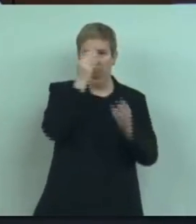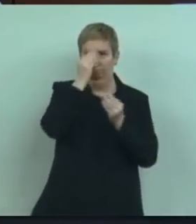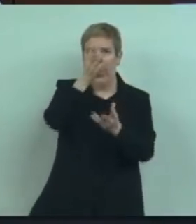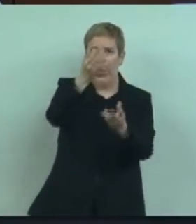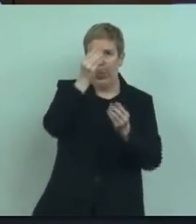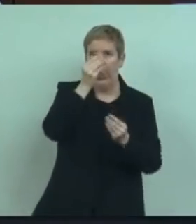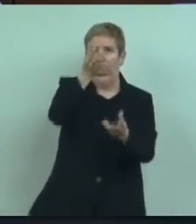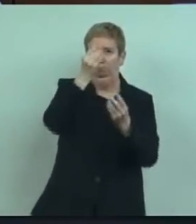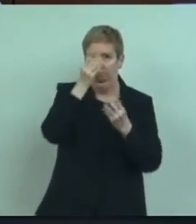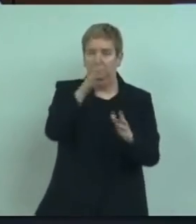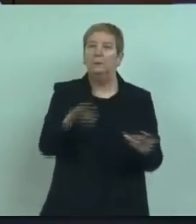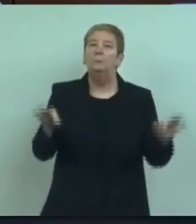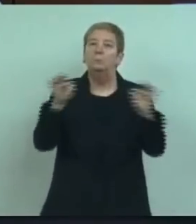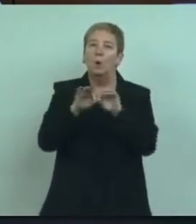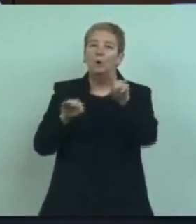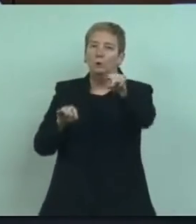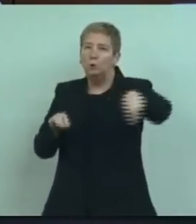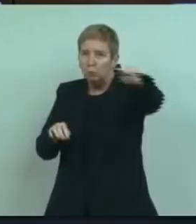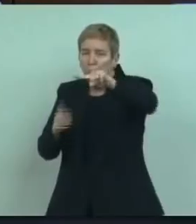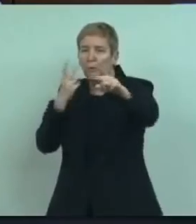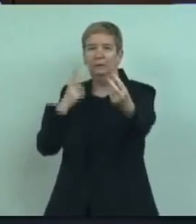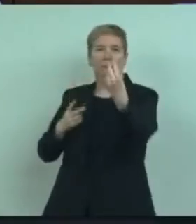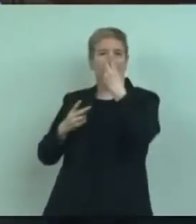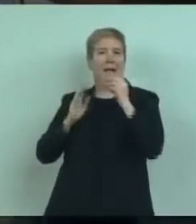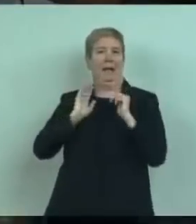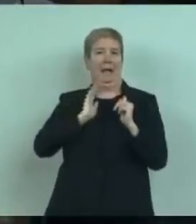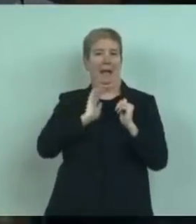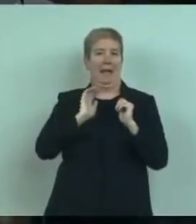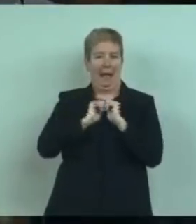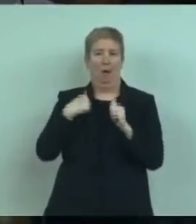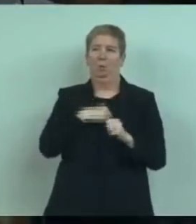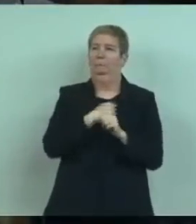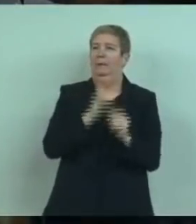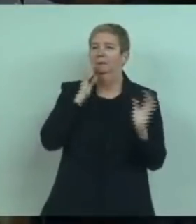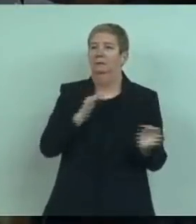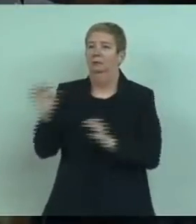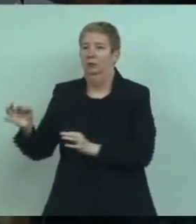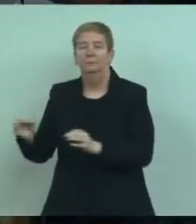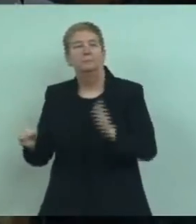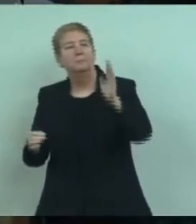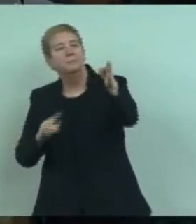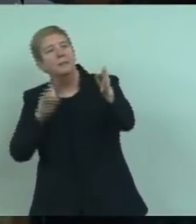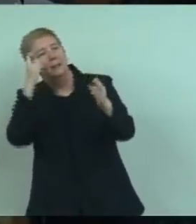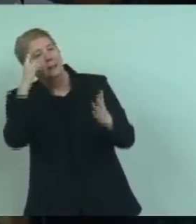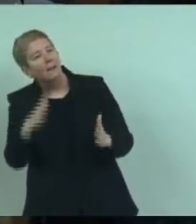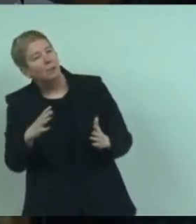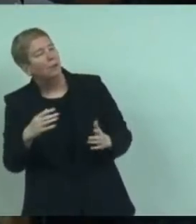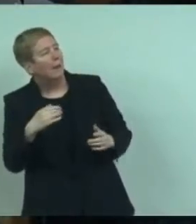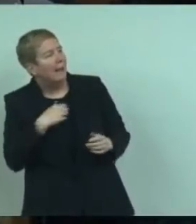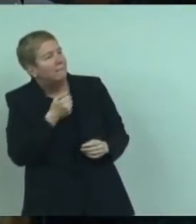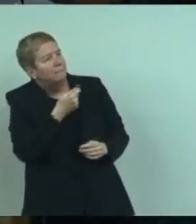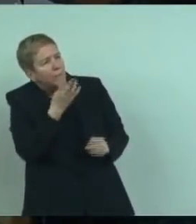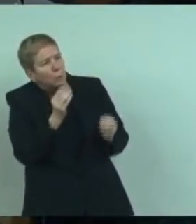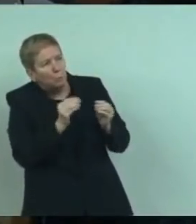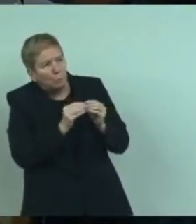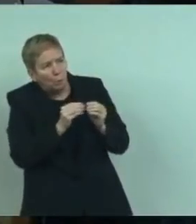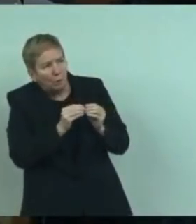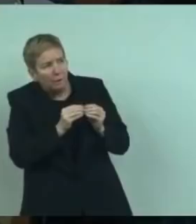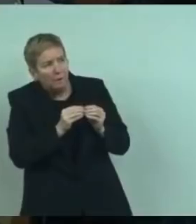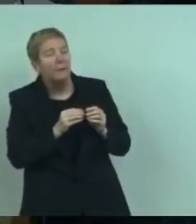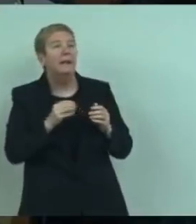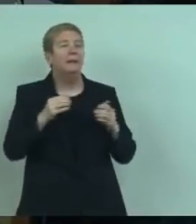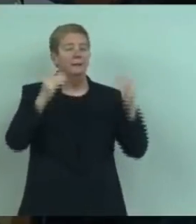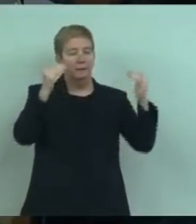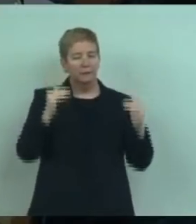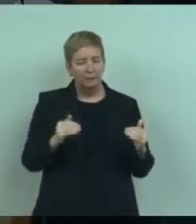those decisions and how they're working. Thank you, Governor. I have just a couple more. I want to give everyone an opportunity to ask a question. Next, we